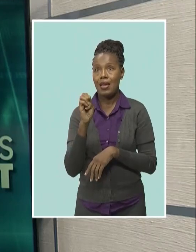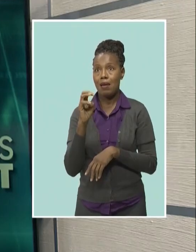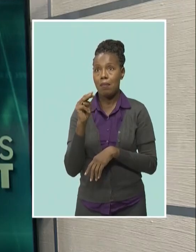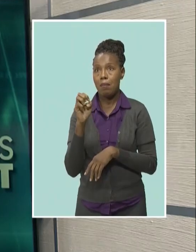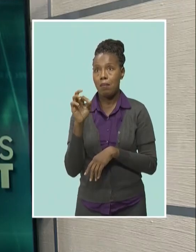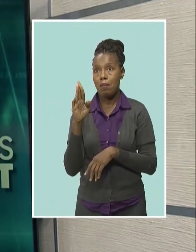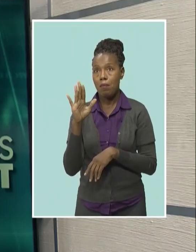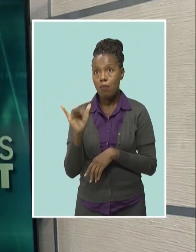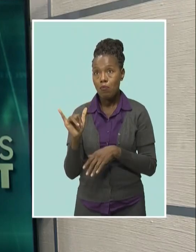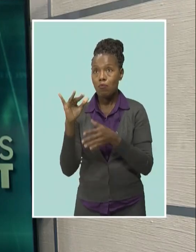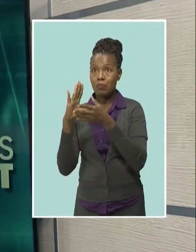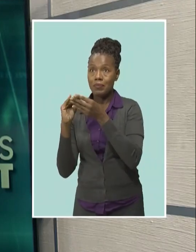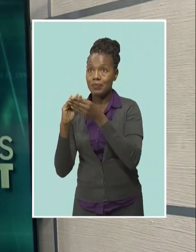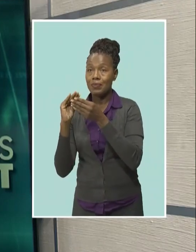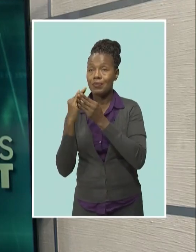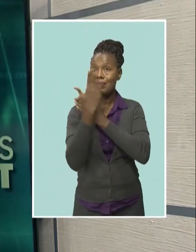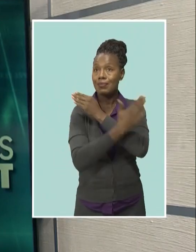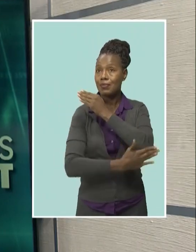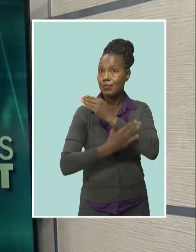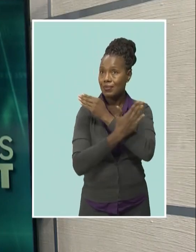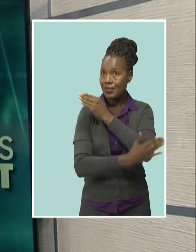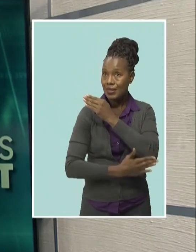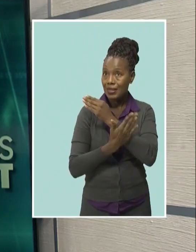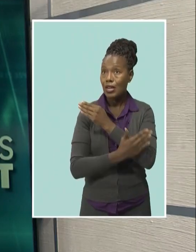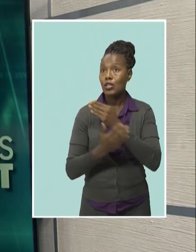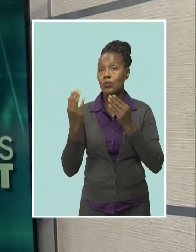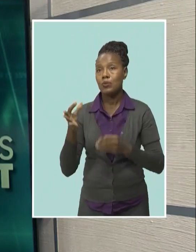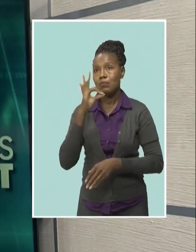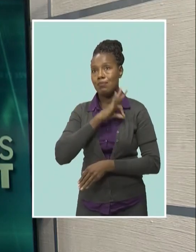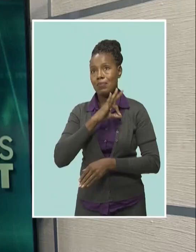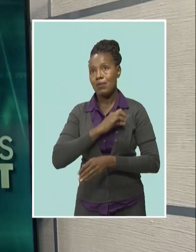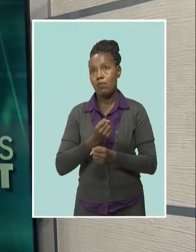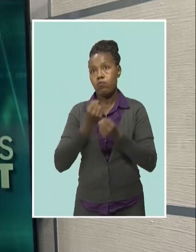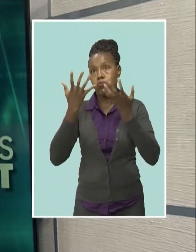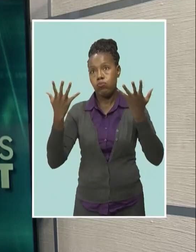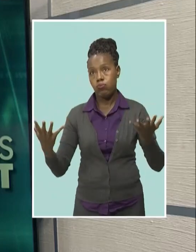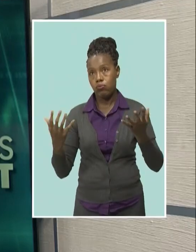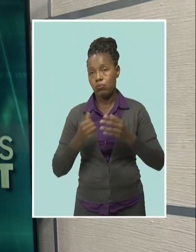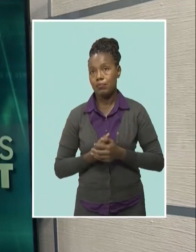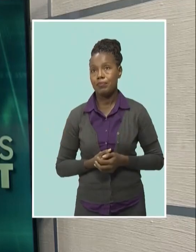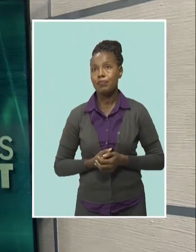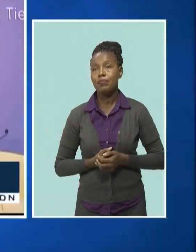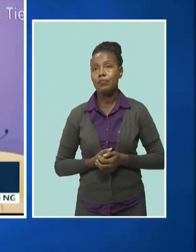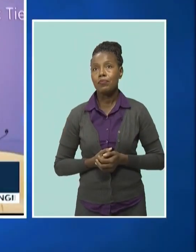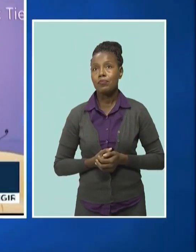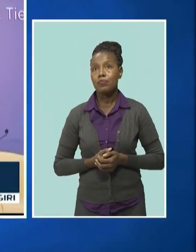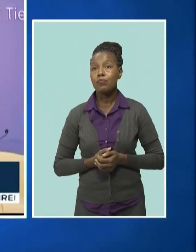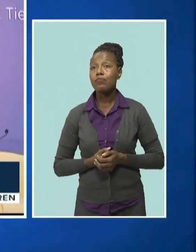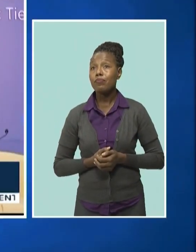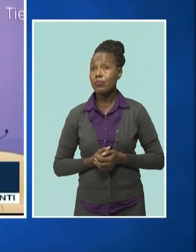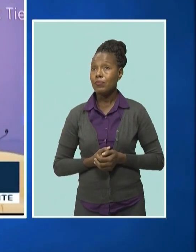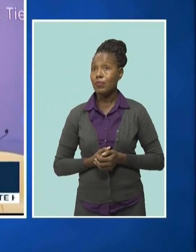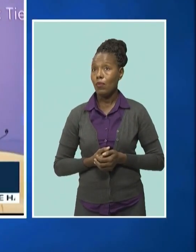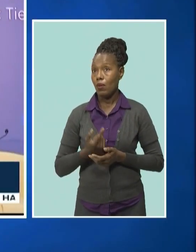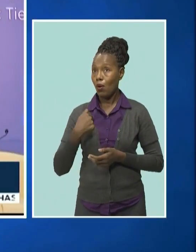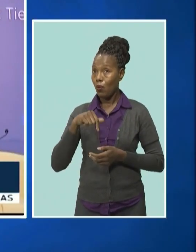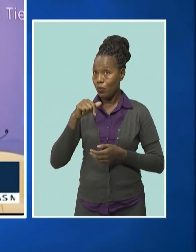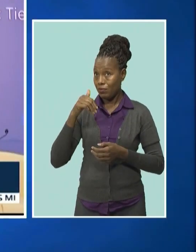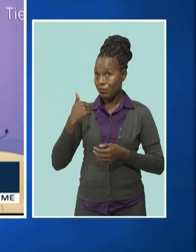Rubagenga, says the country stands to gain immensely from agreements recently signed. We have opportunities in